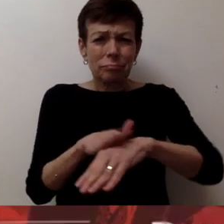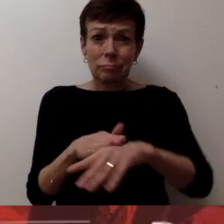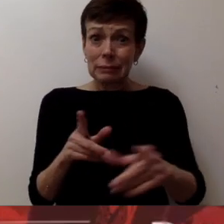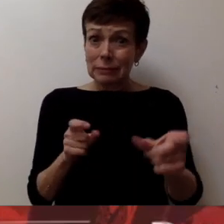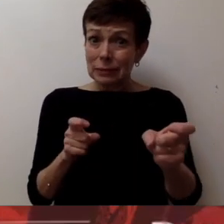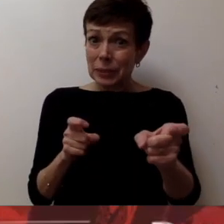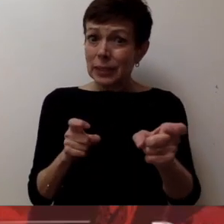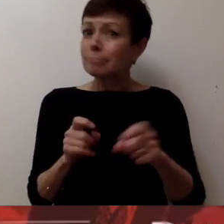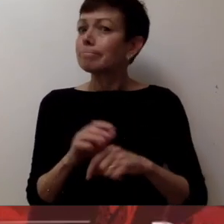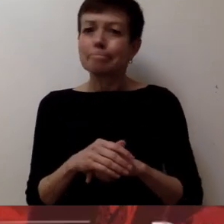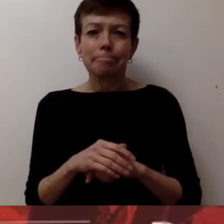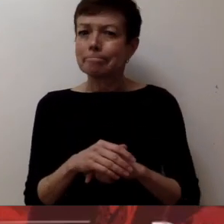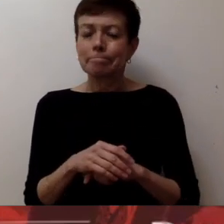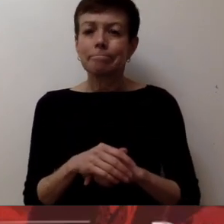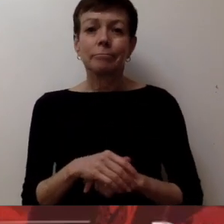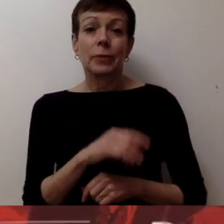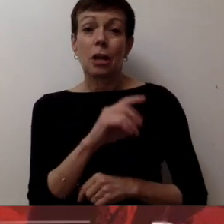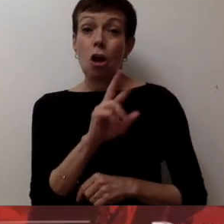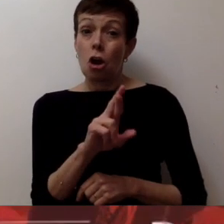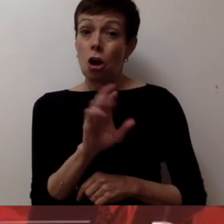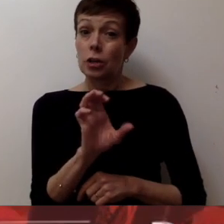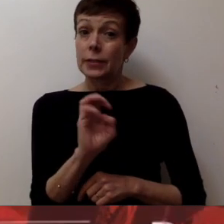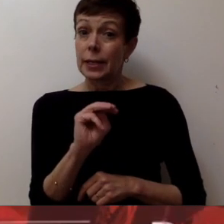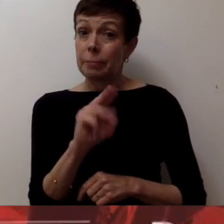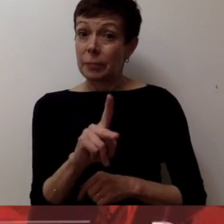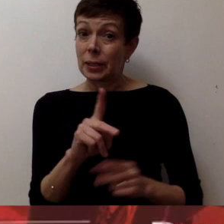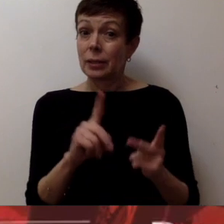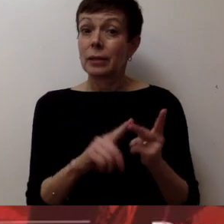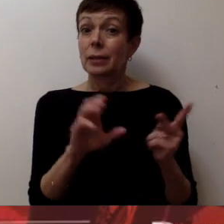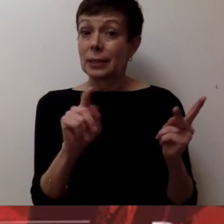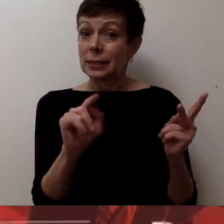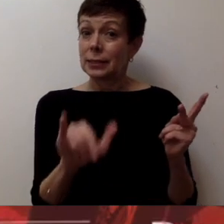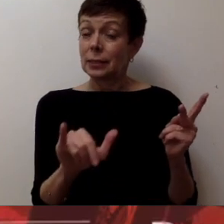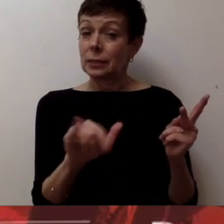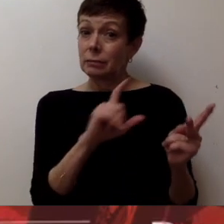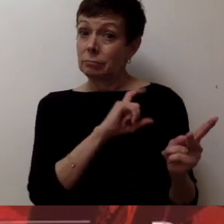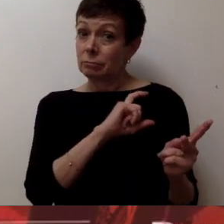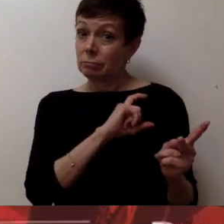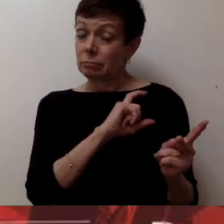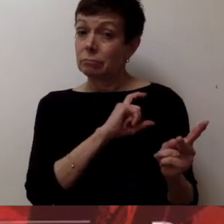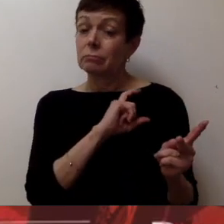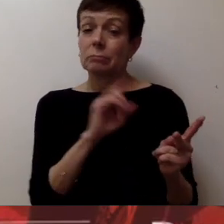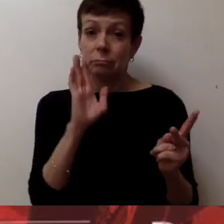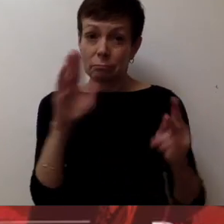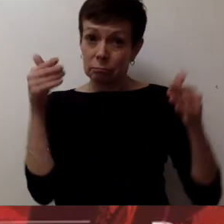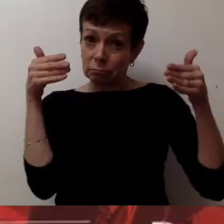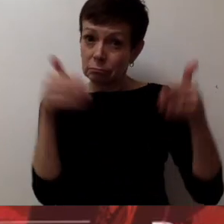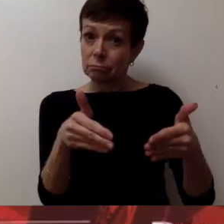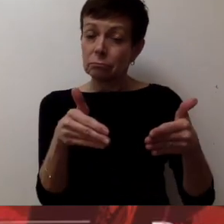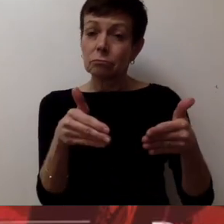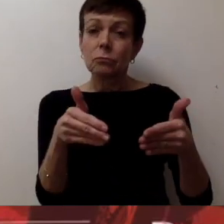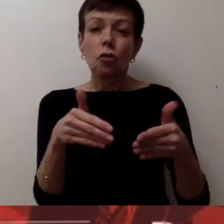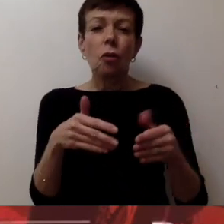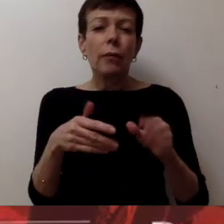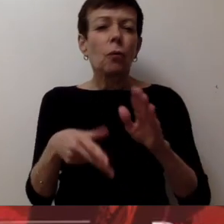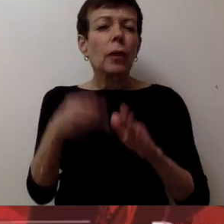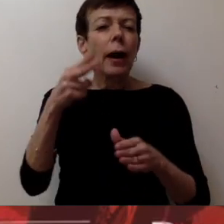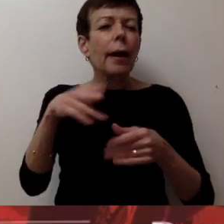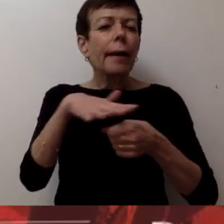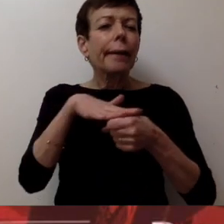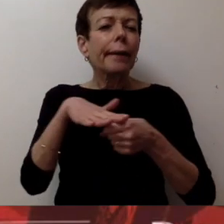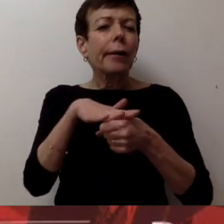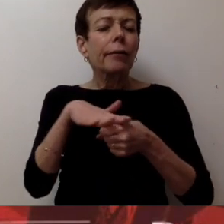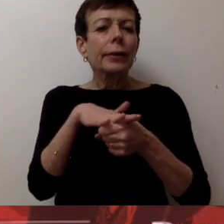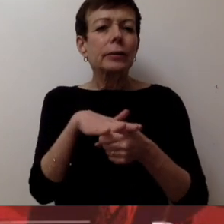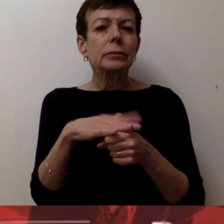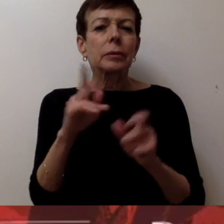want to remind people that the RCMP and our municipal enforcement will continue to focus on high risk areas